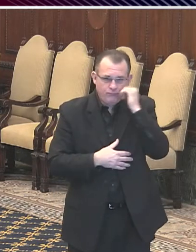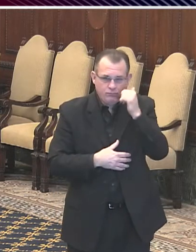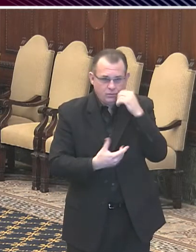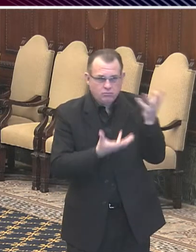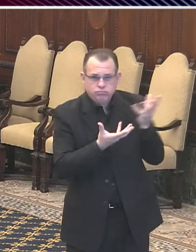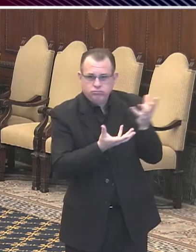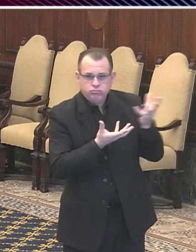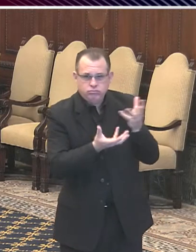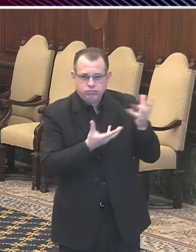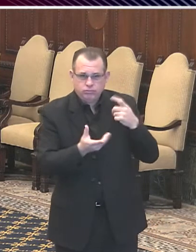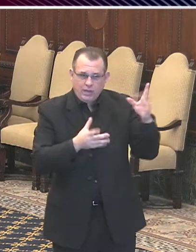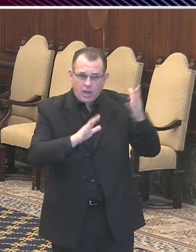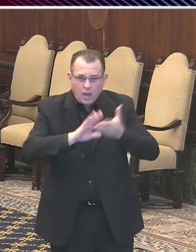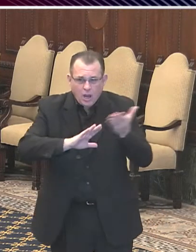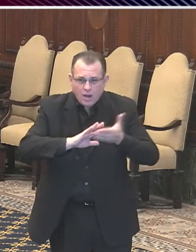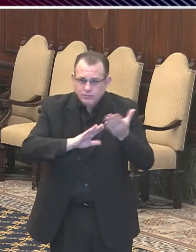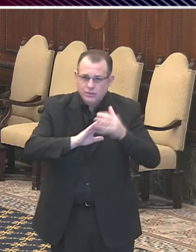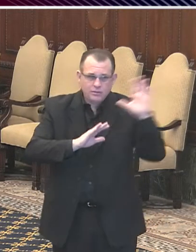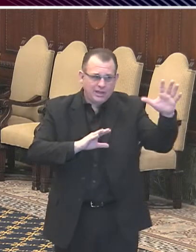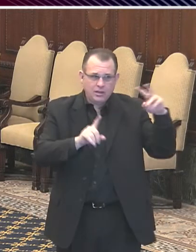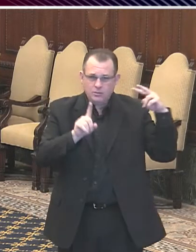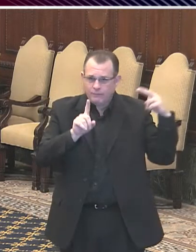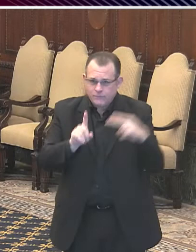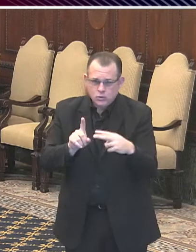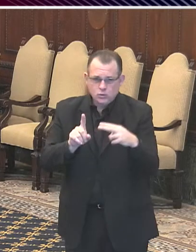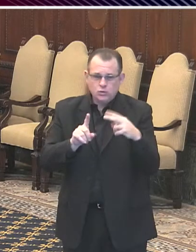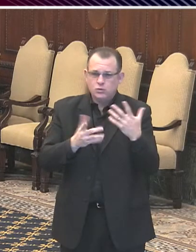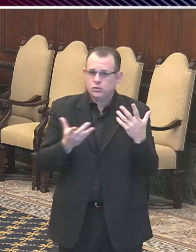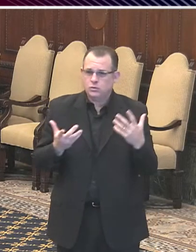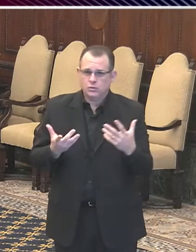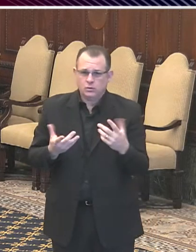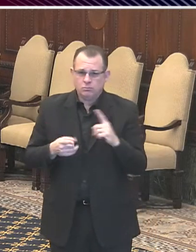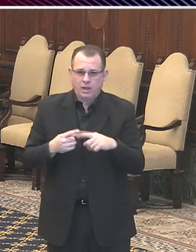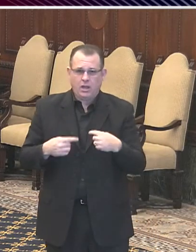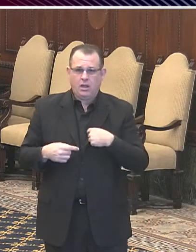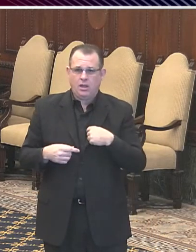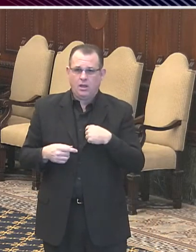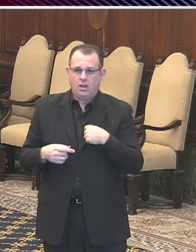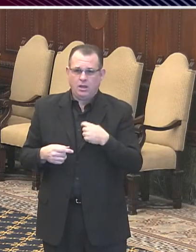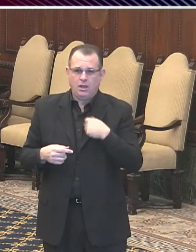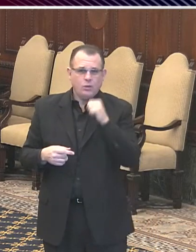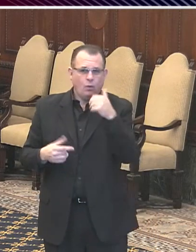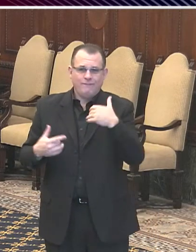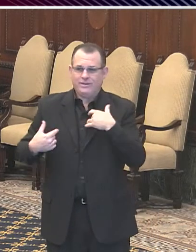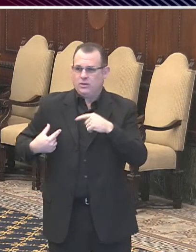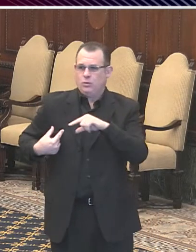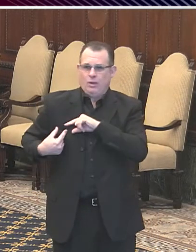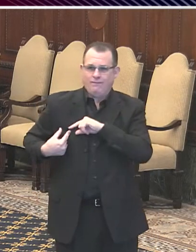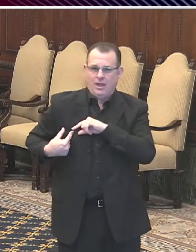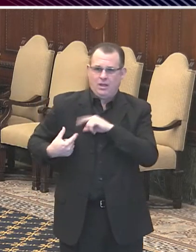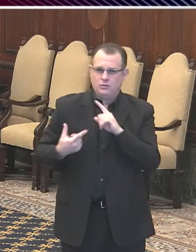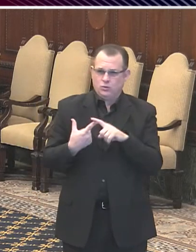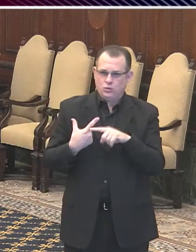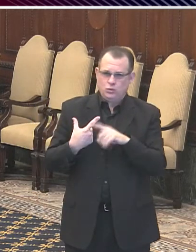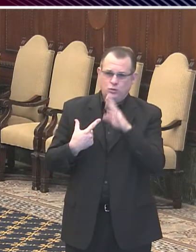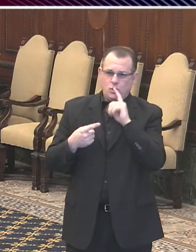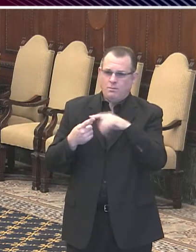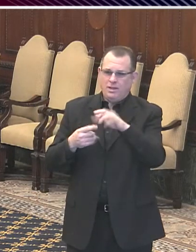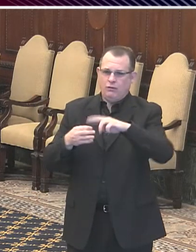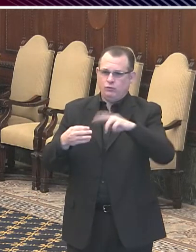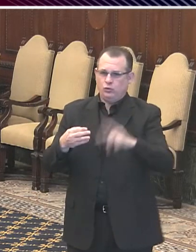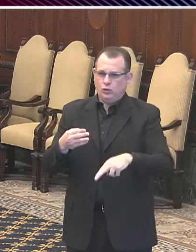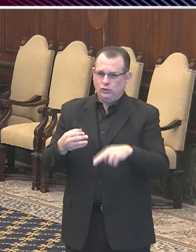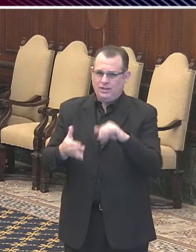their operations and what their posture is. I don't feel qualified to talk through what the results of